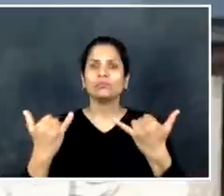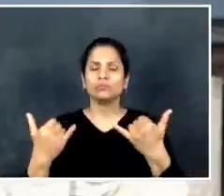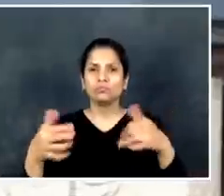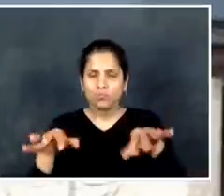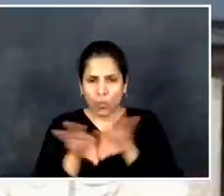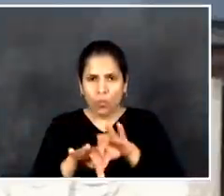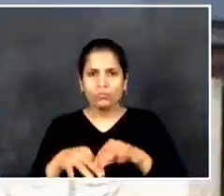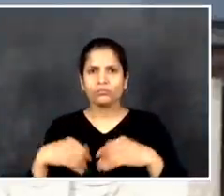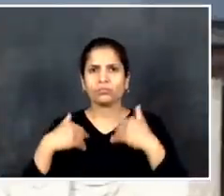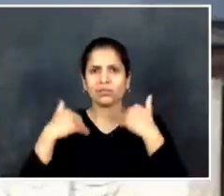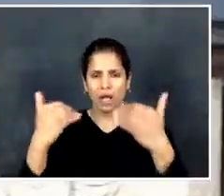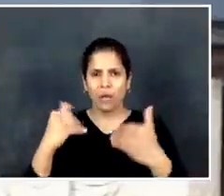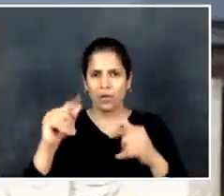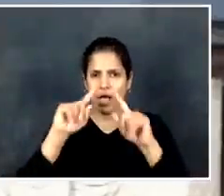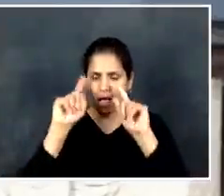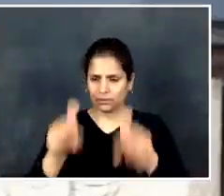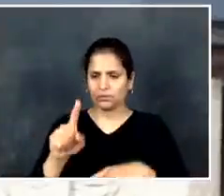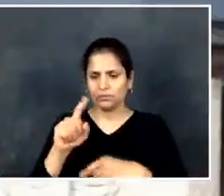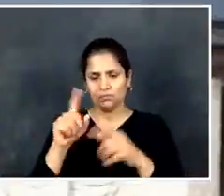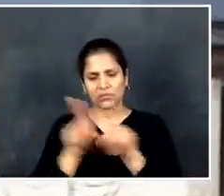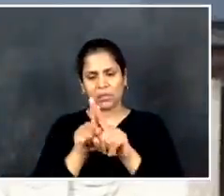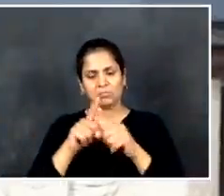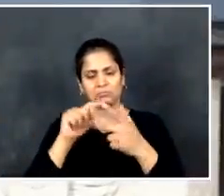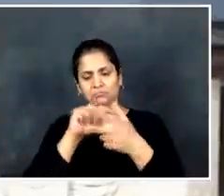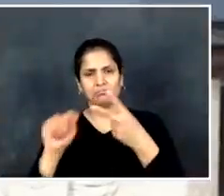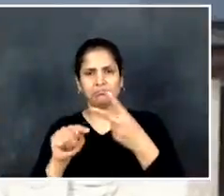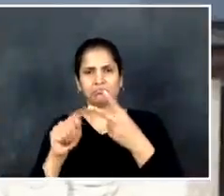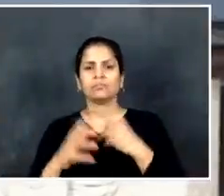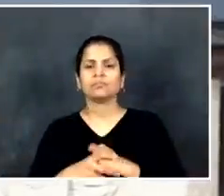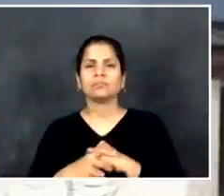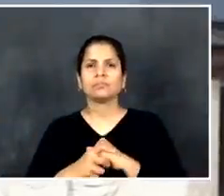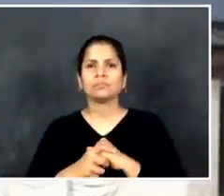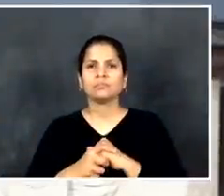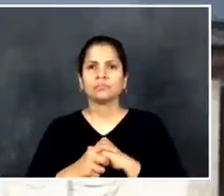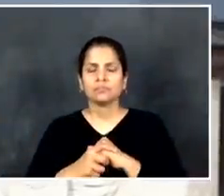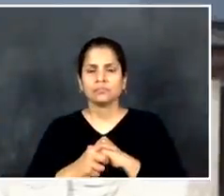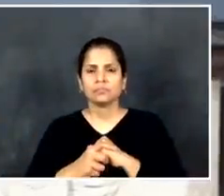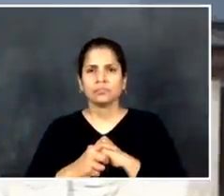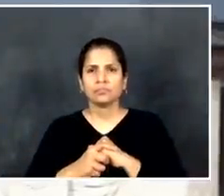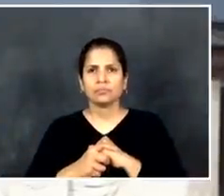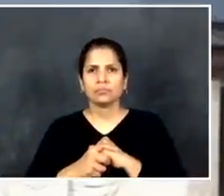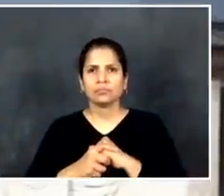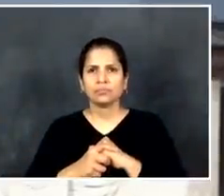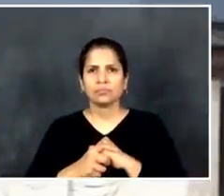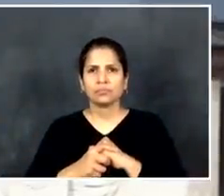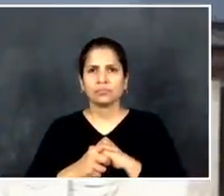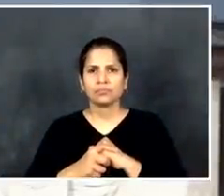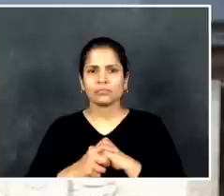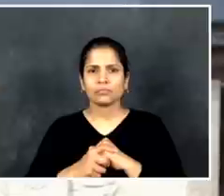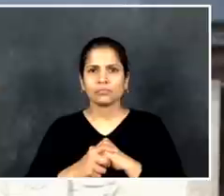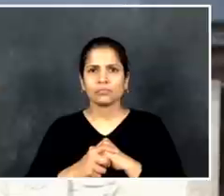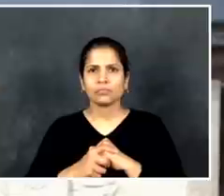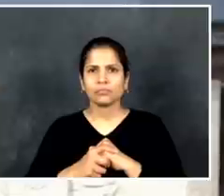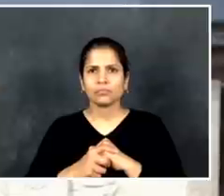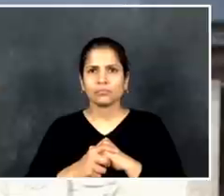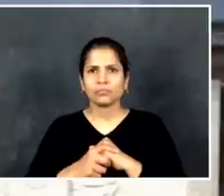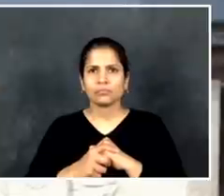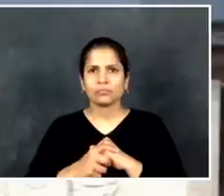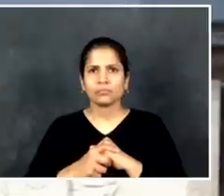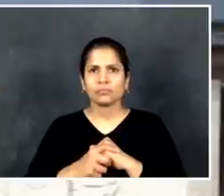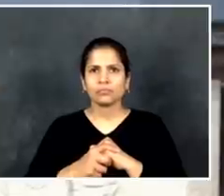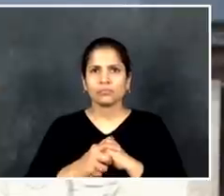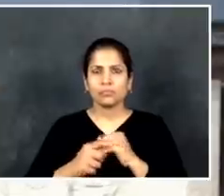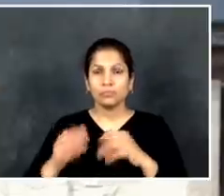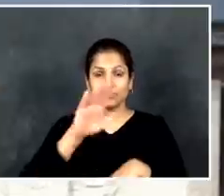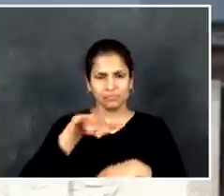Is there anything the city can do to help municipal workers who are struggling to get death certificates that they need to claim